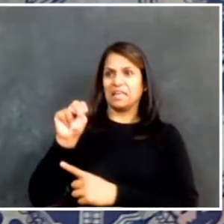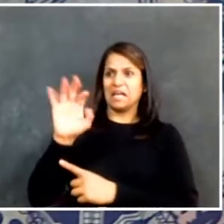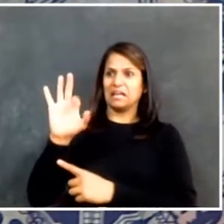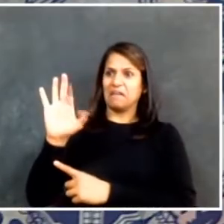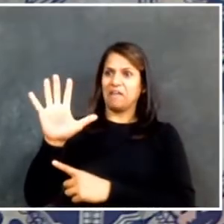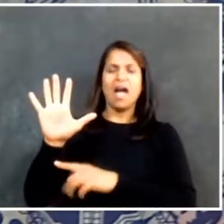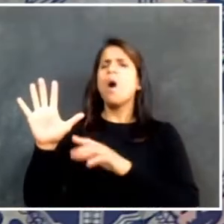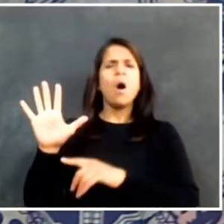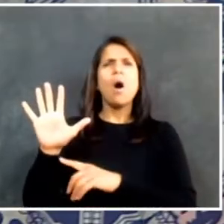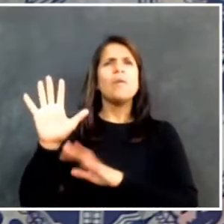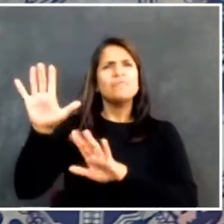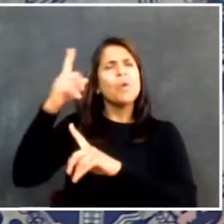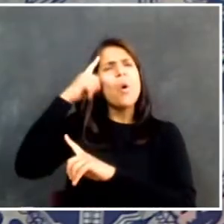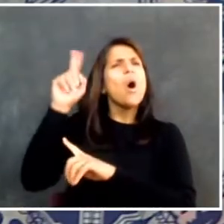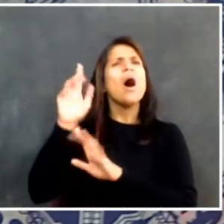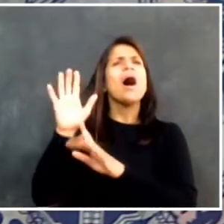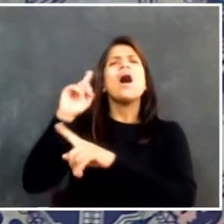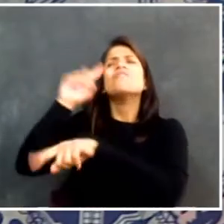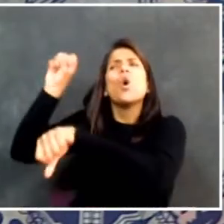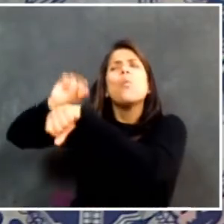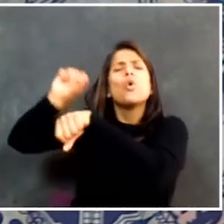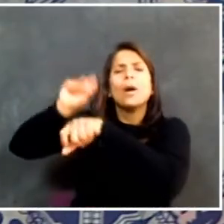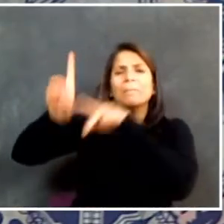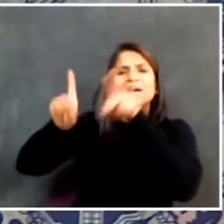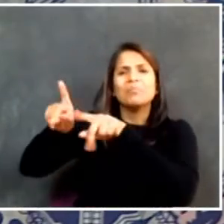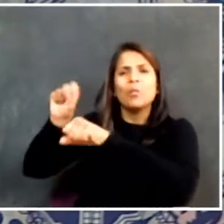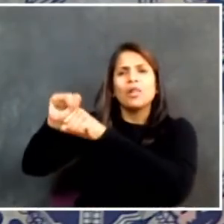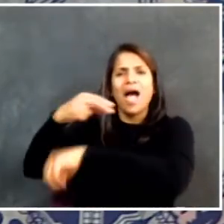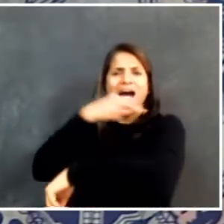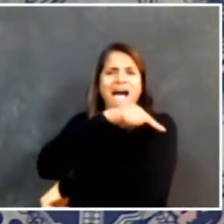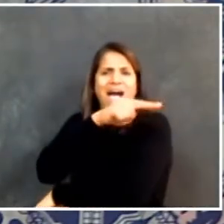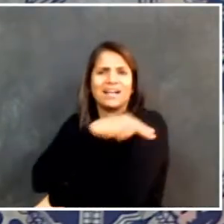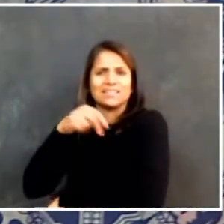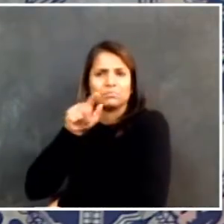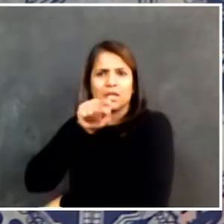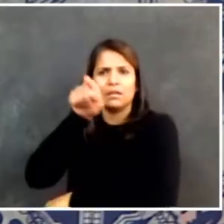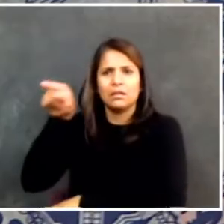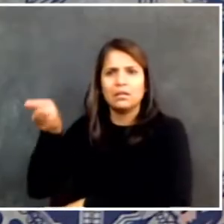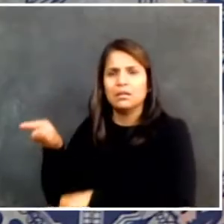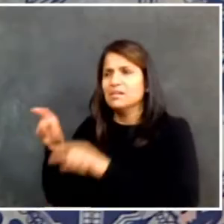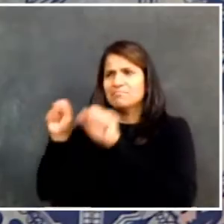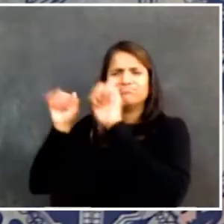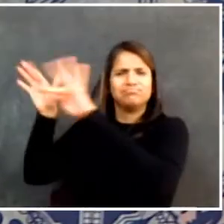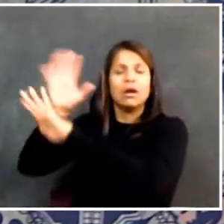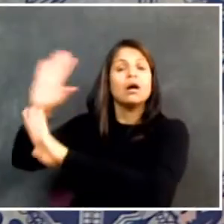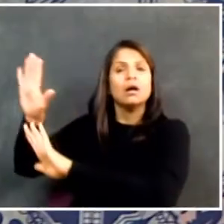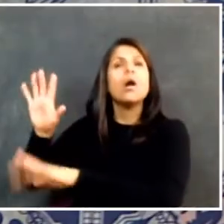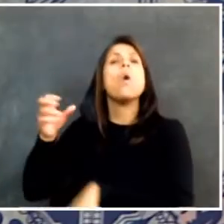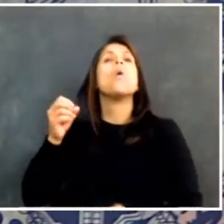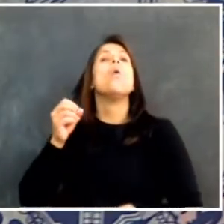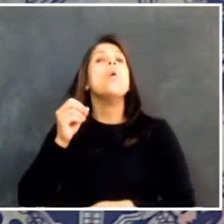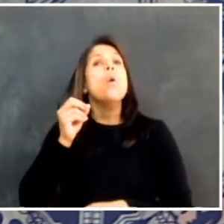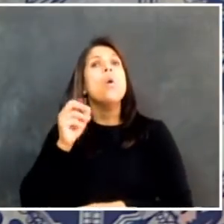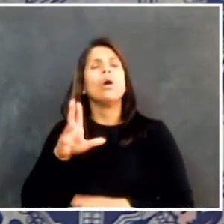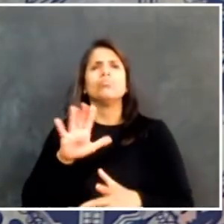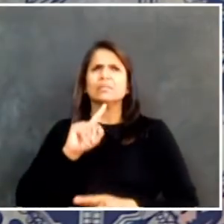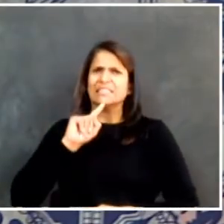others who have, real vulnerabilities. So, when we talk about masks, we're thinking about things